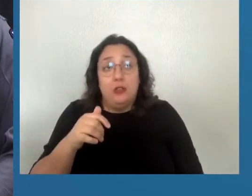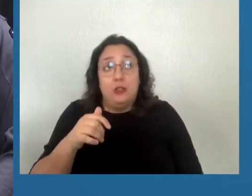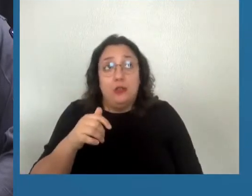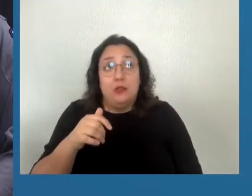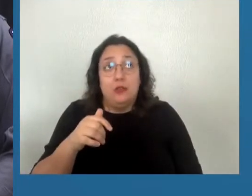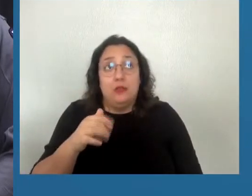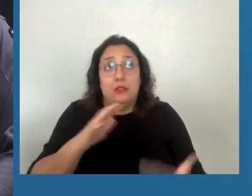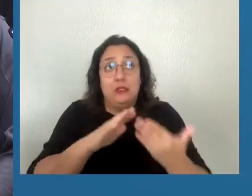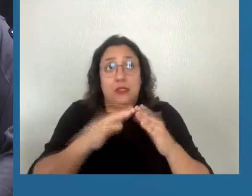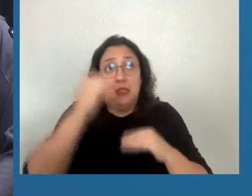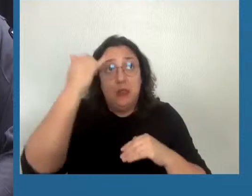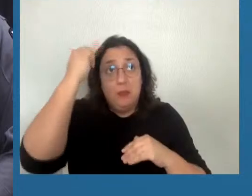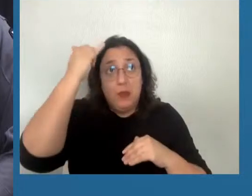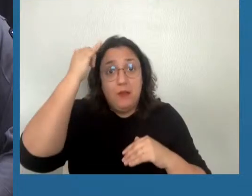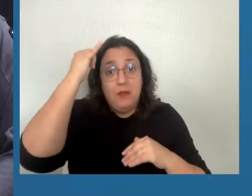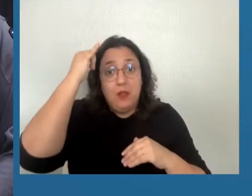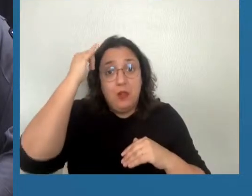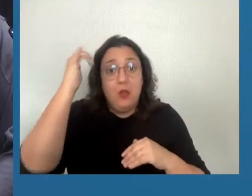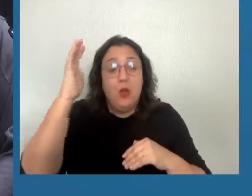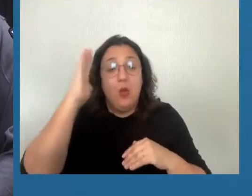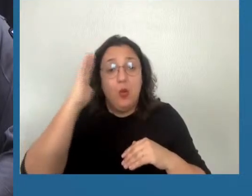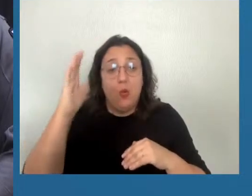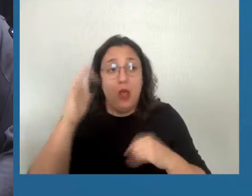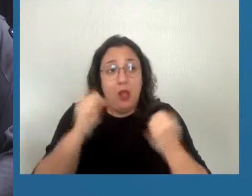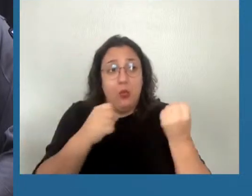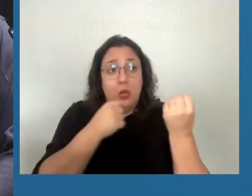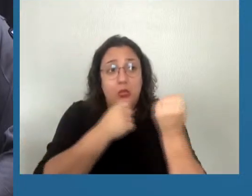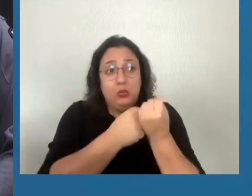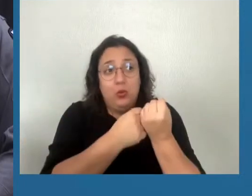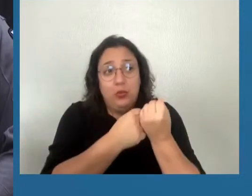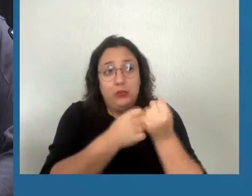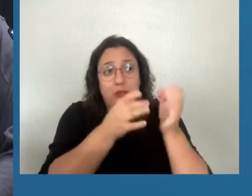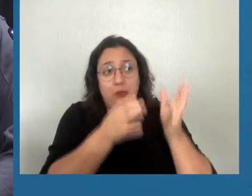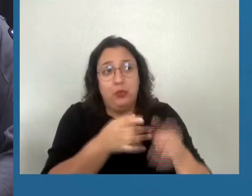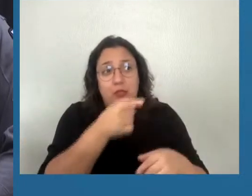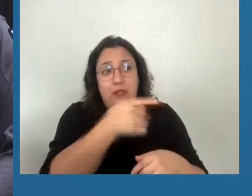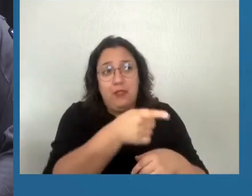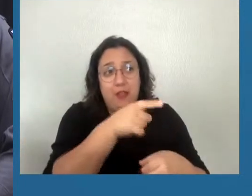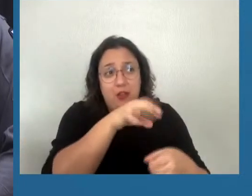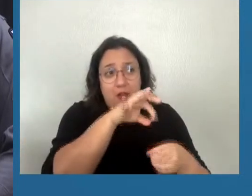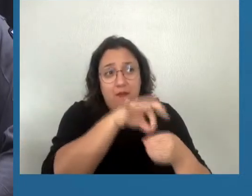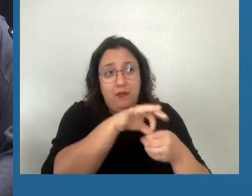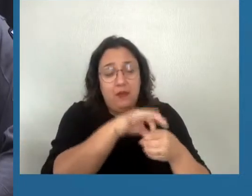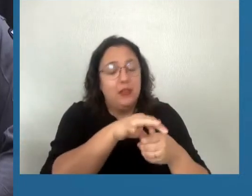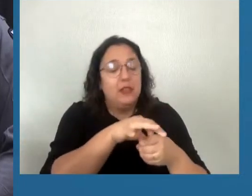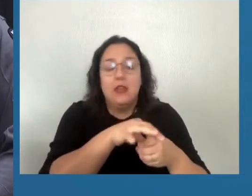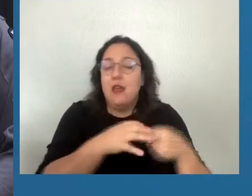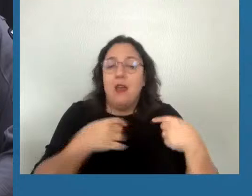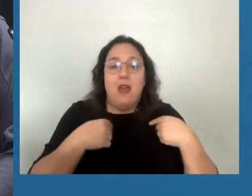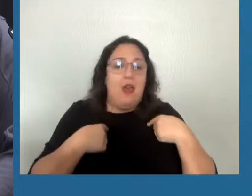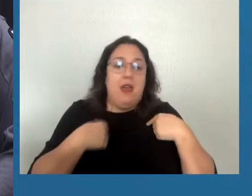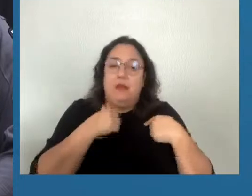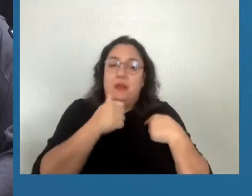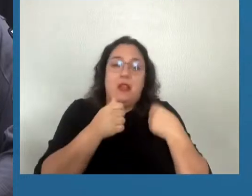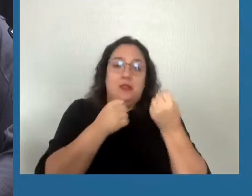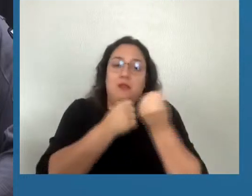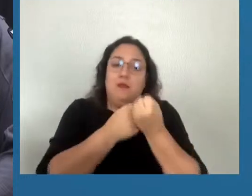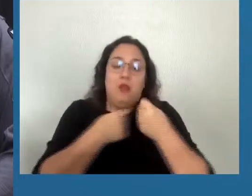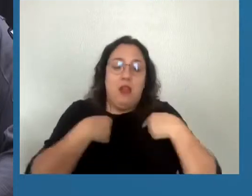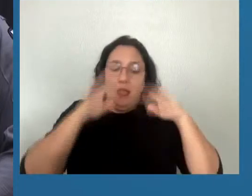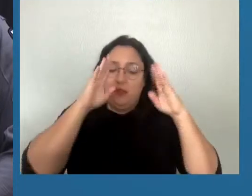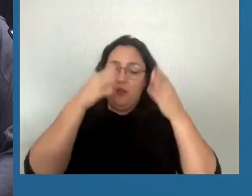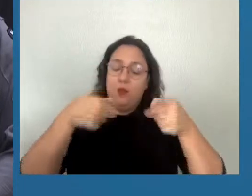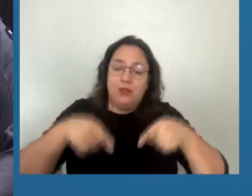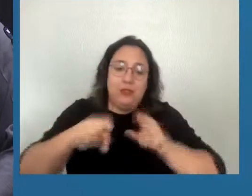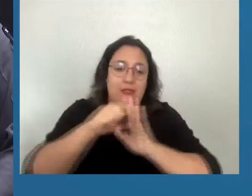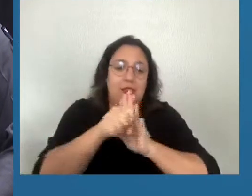Ryan? Are you going to make an endorsement in that race? I am not in a position to be making endorsements. I have a state to govern. I got to focus not on